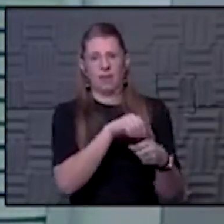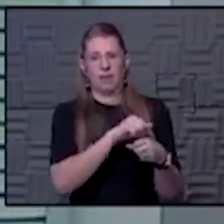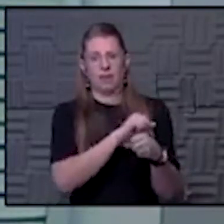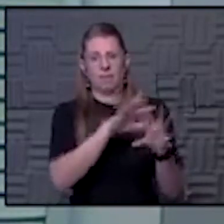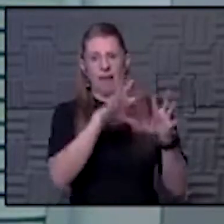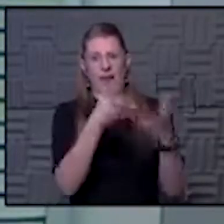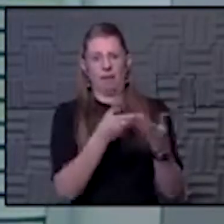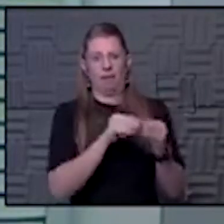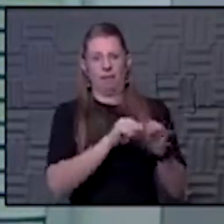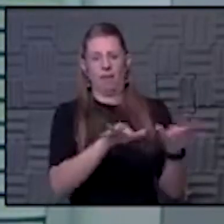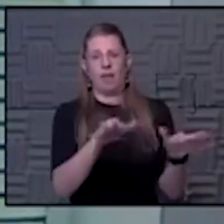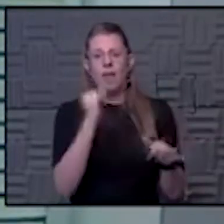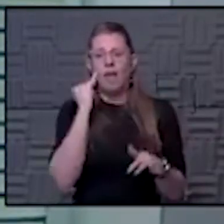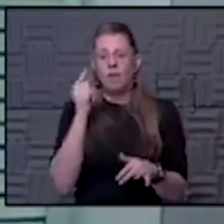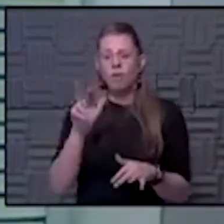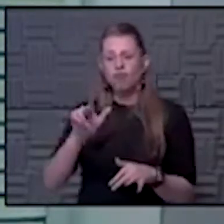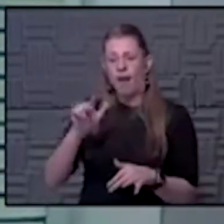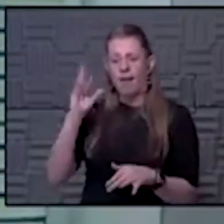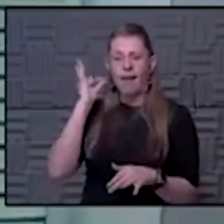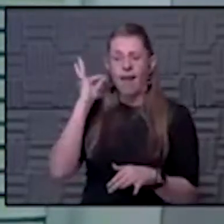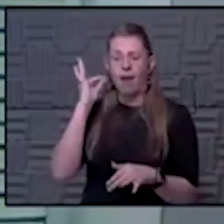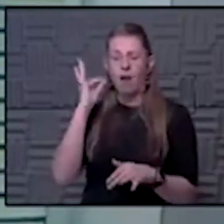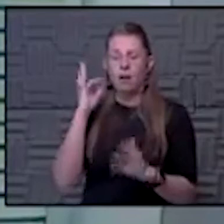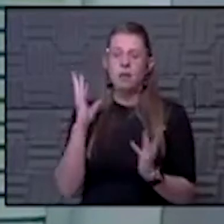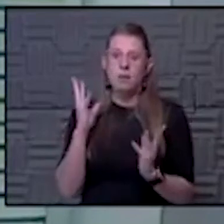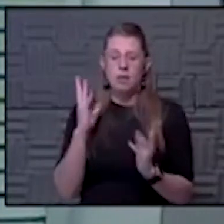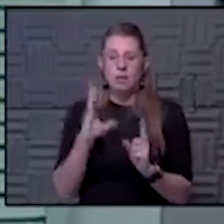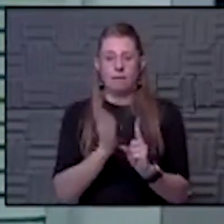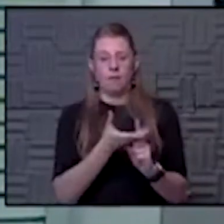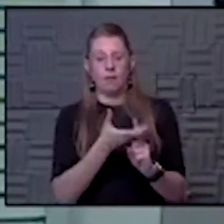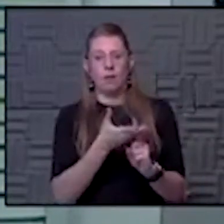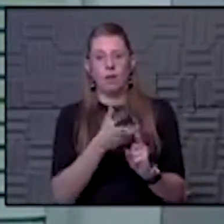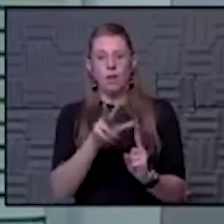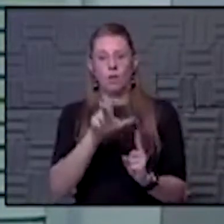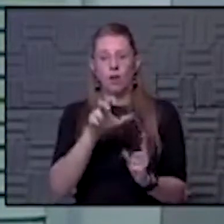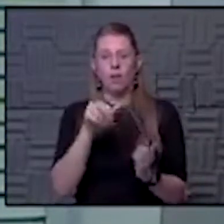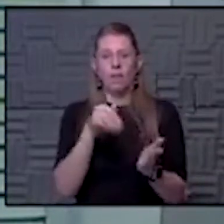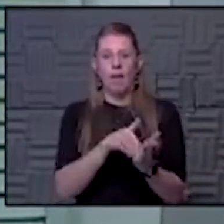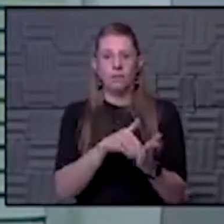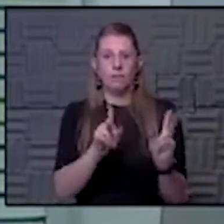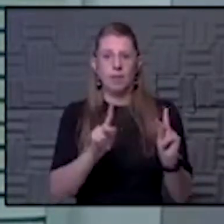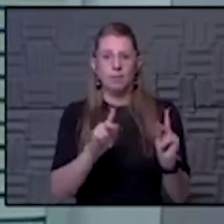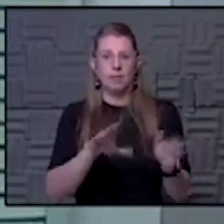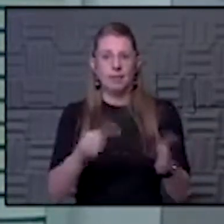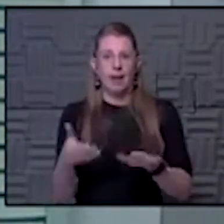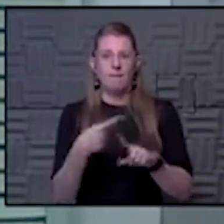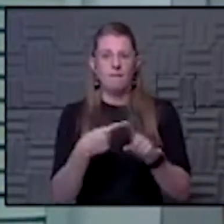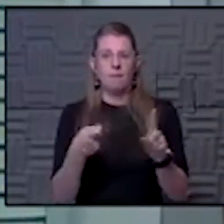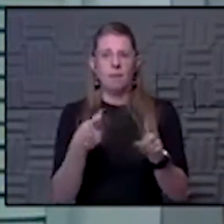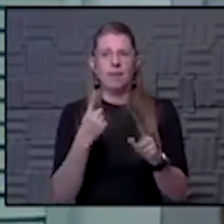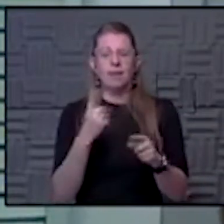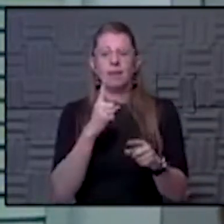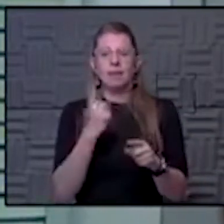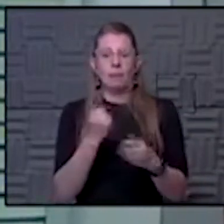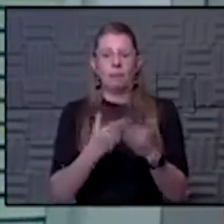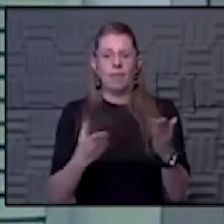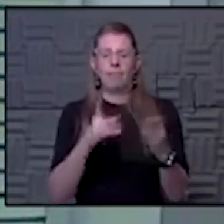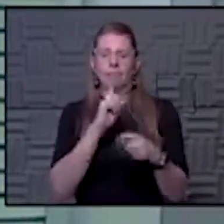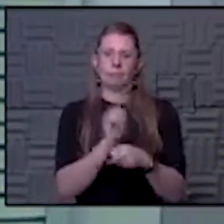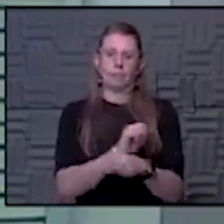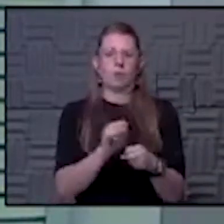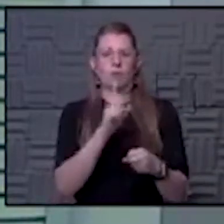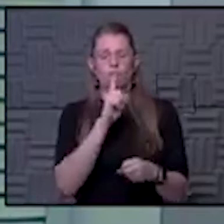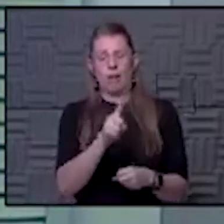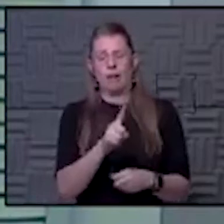hair, it will be on having to convince people that 300,000 people have died from something that's actually real. I can't believe I'm still having to